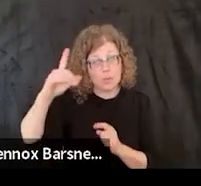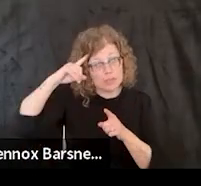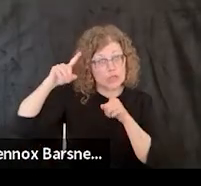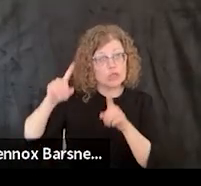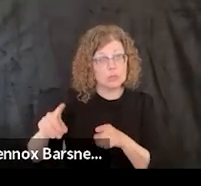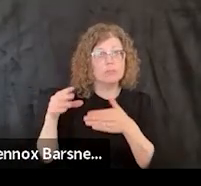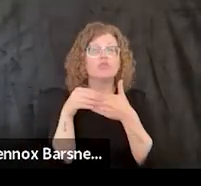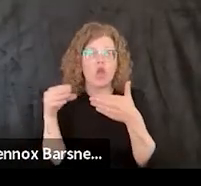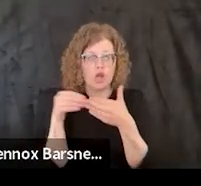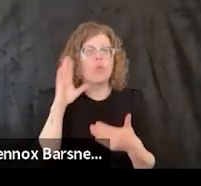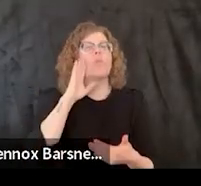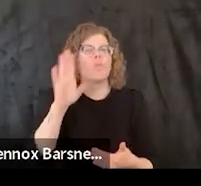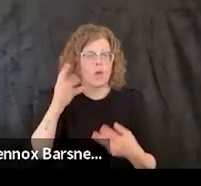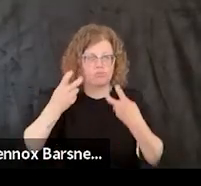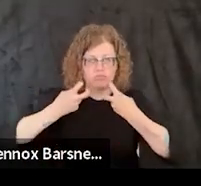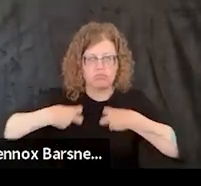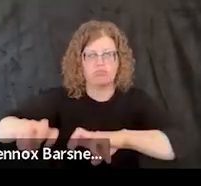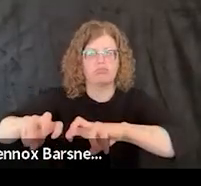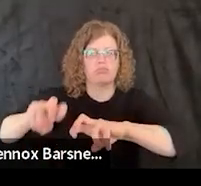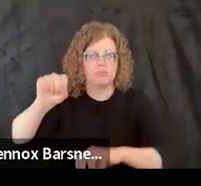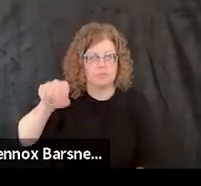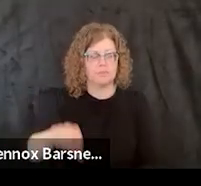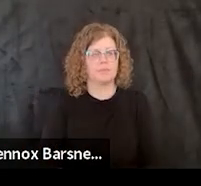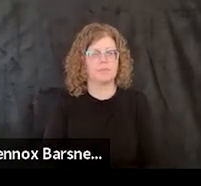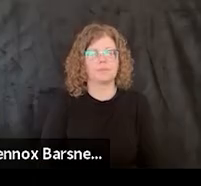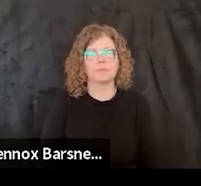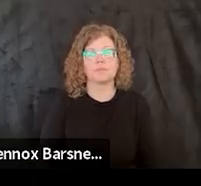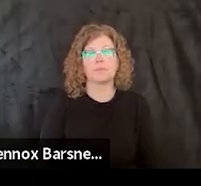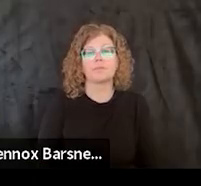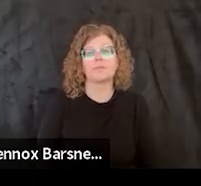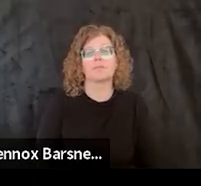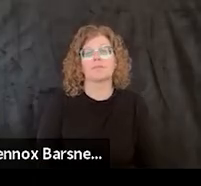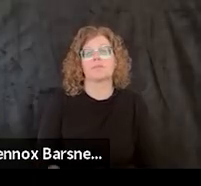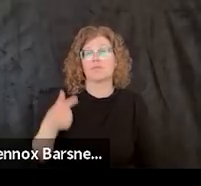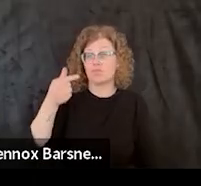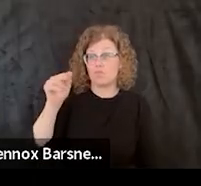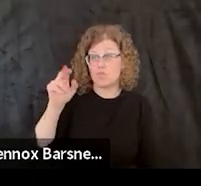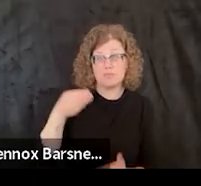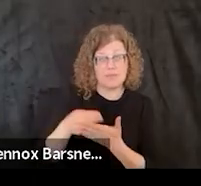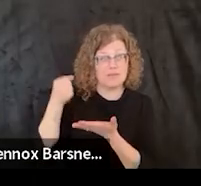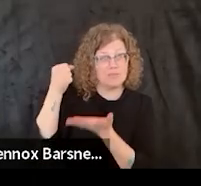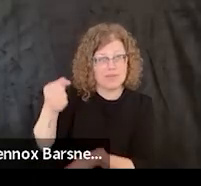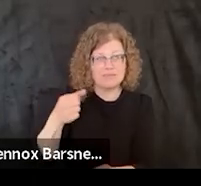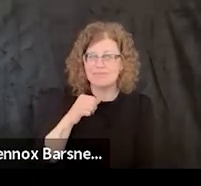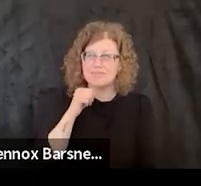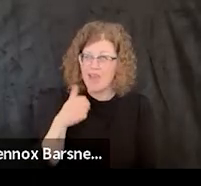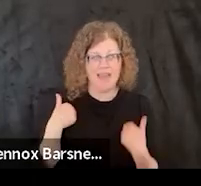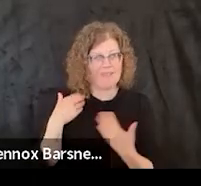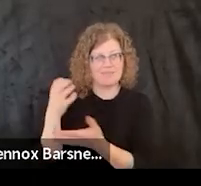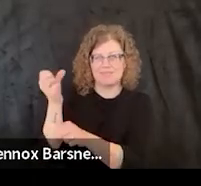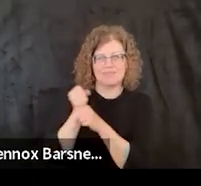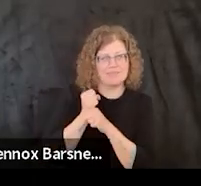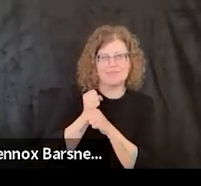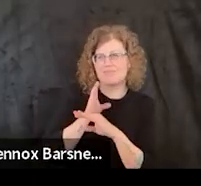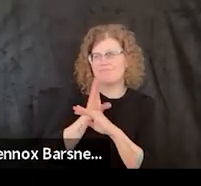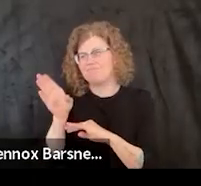Since the grant results and funding will not occur until September, October of 2026, applicants must keep this in mind